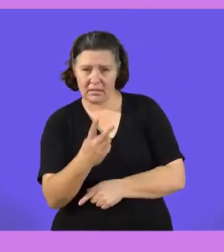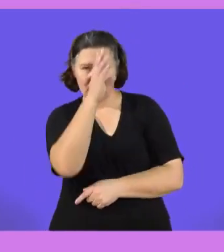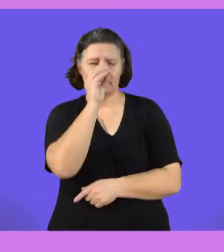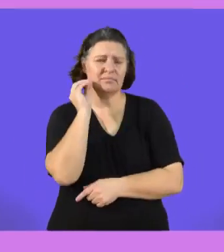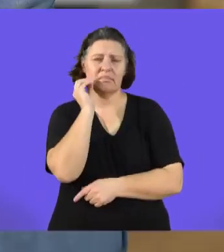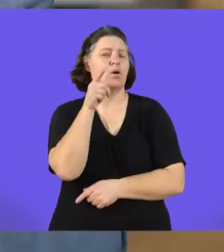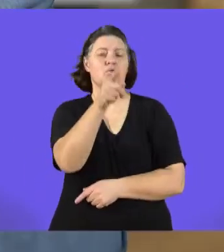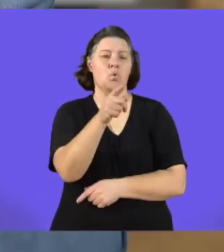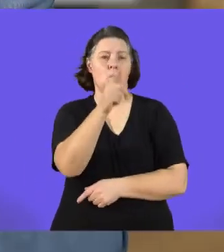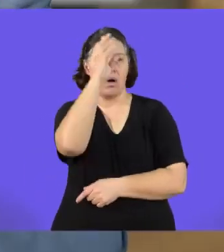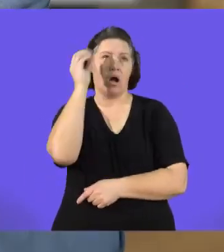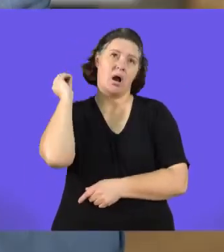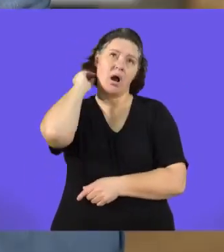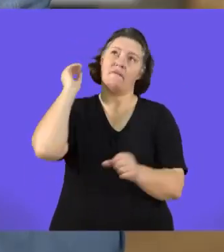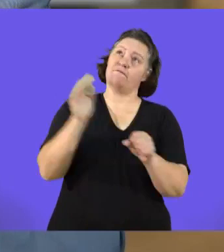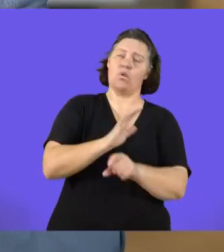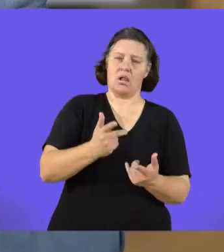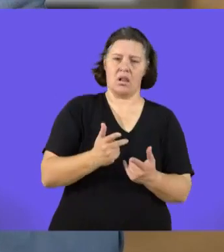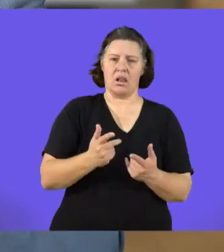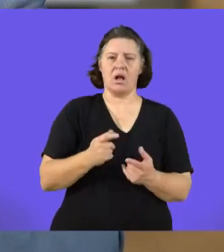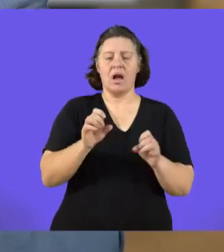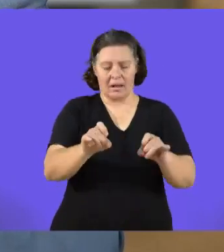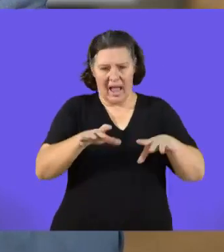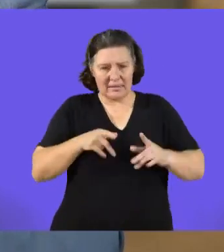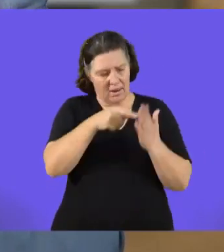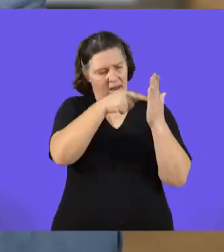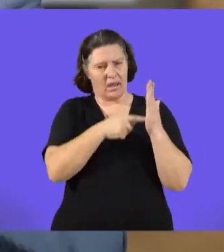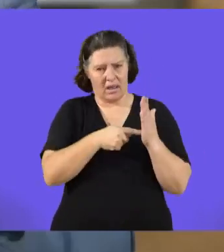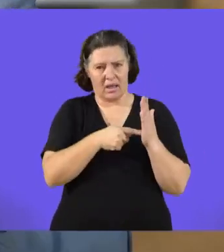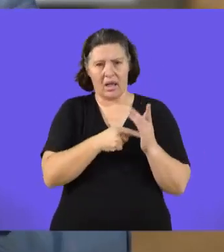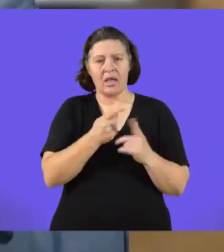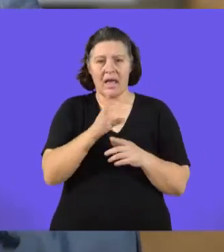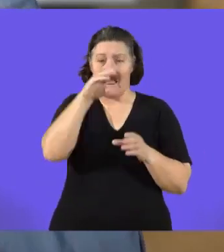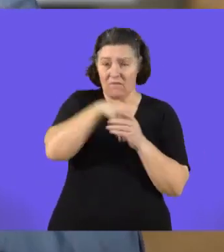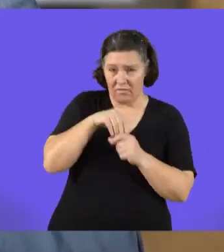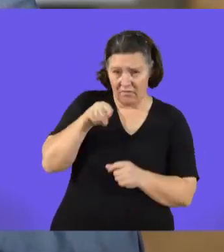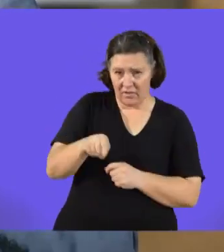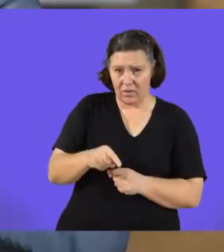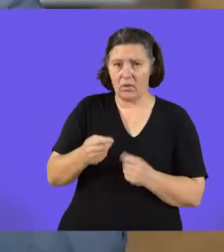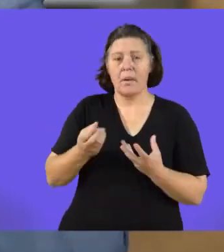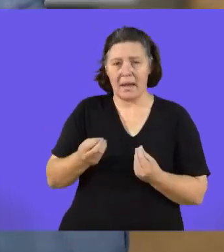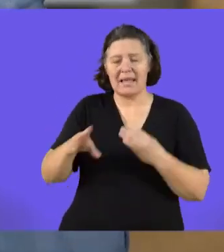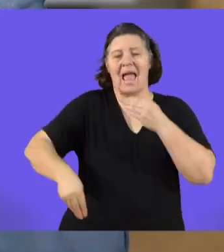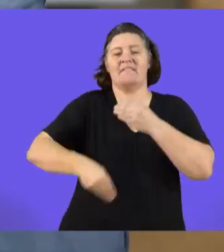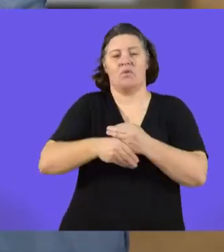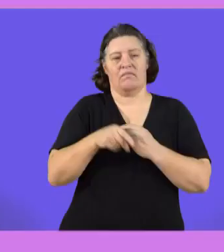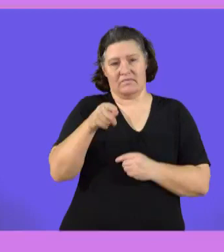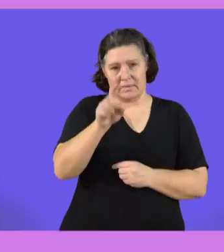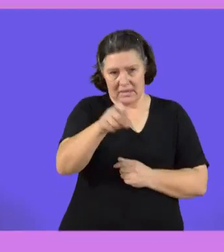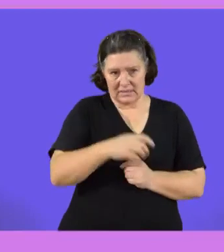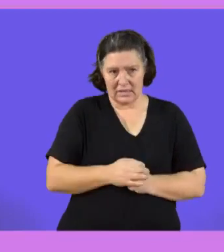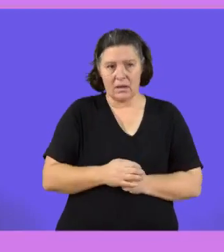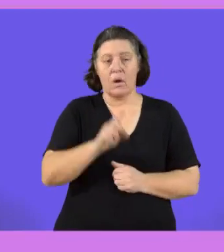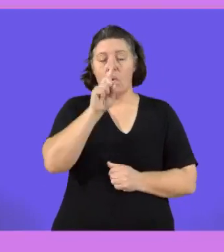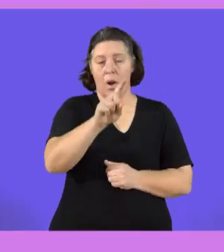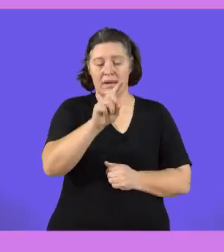and please note, you don't have to memorize this. When the examiners give you a sum like this, or that involves this, we have to include it. All right, so